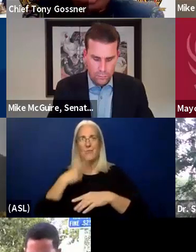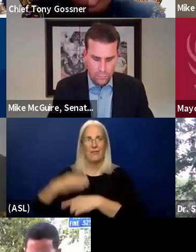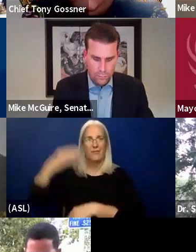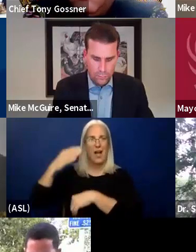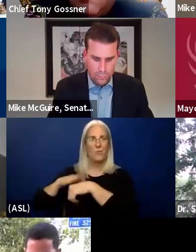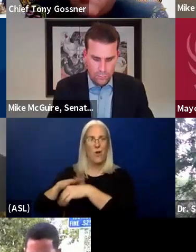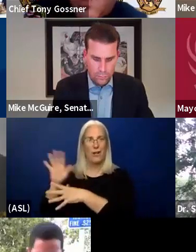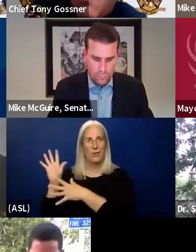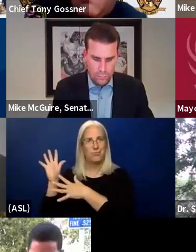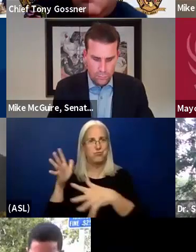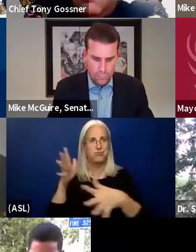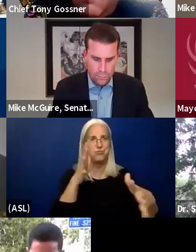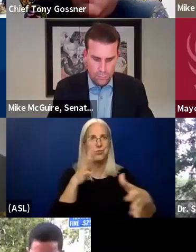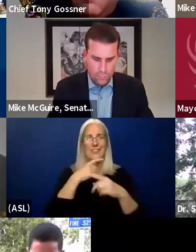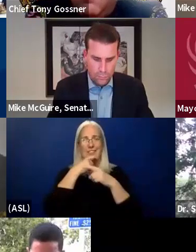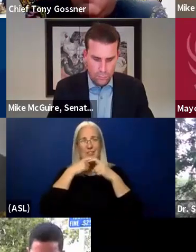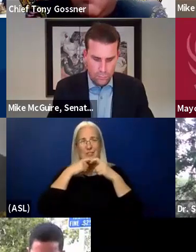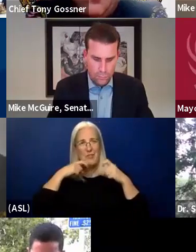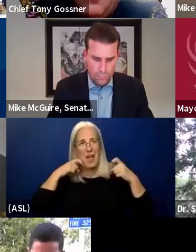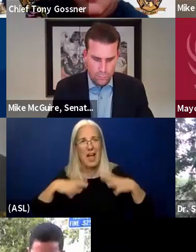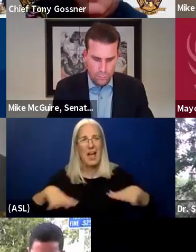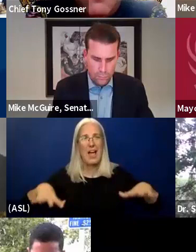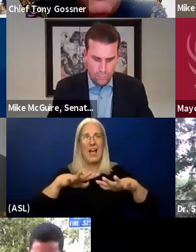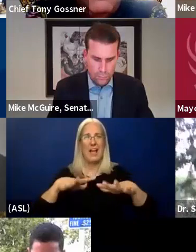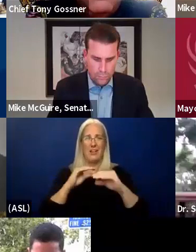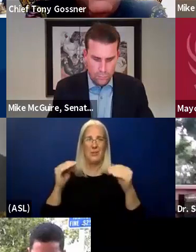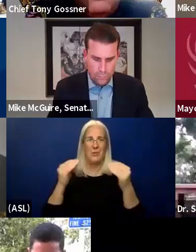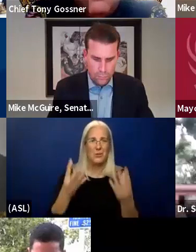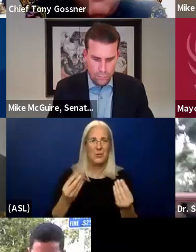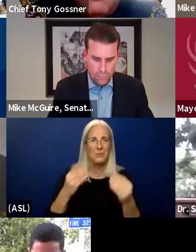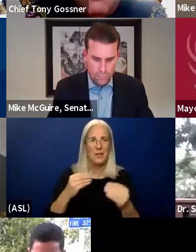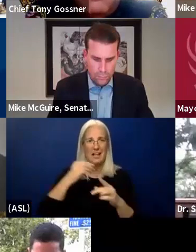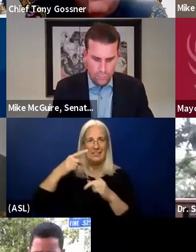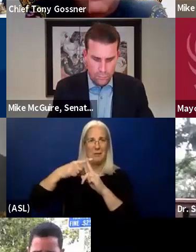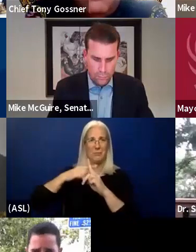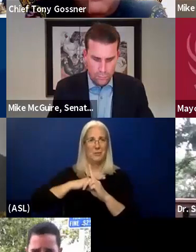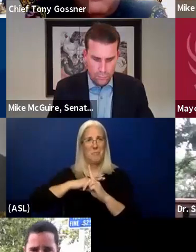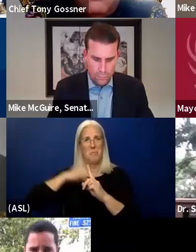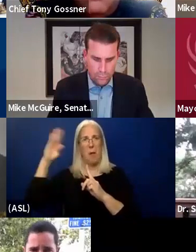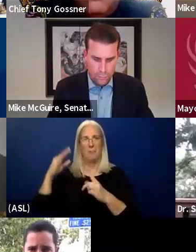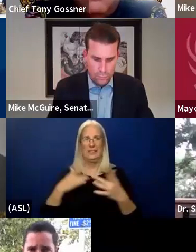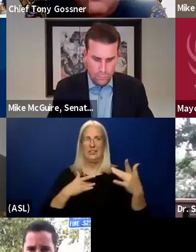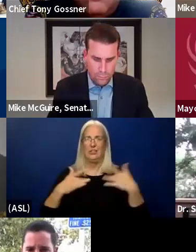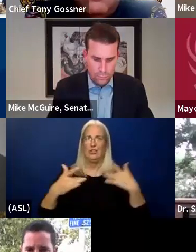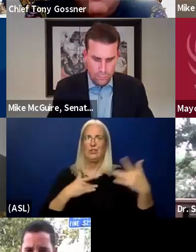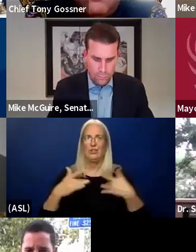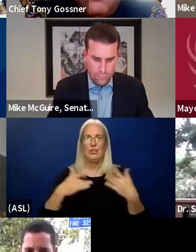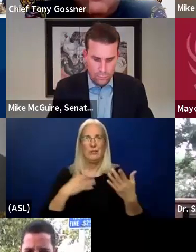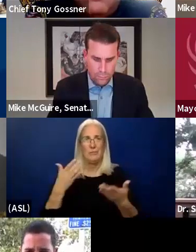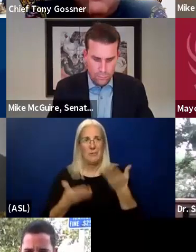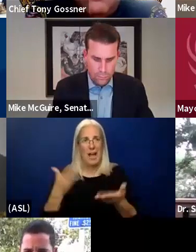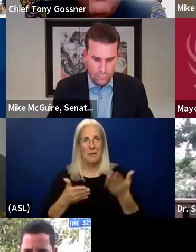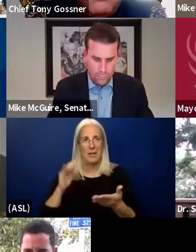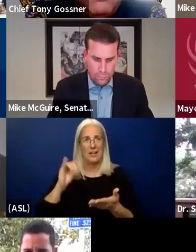humidity, and high heat raised concerns about the potential of this fire jumping containment lines and possibly